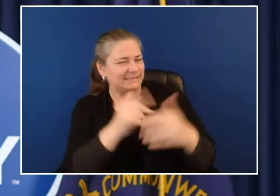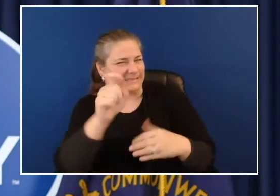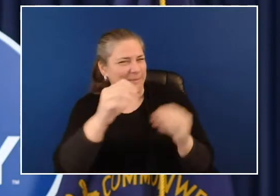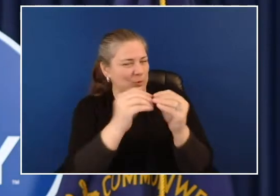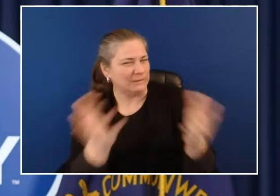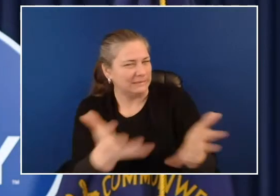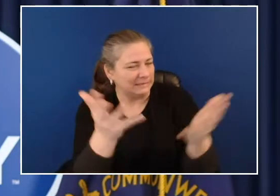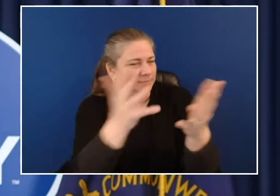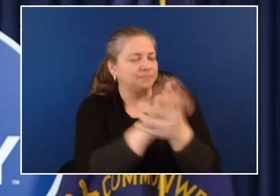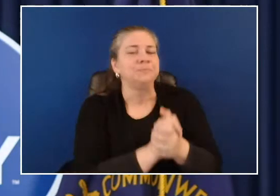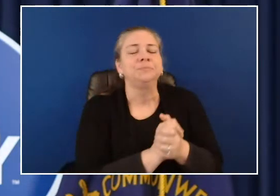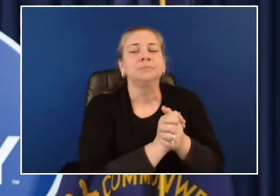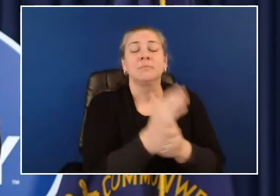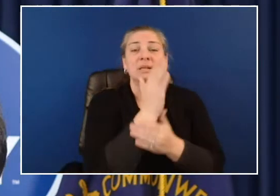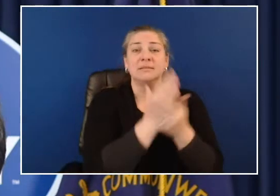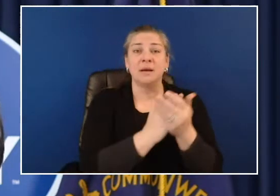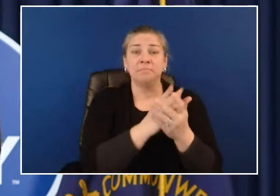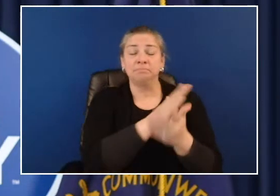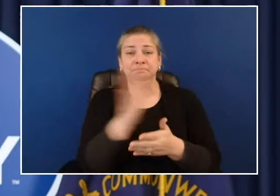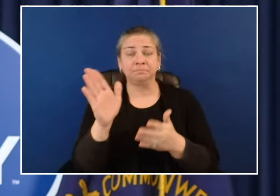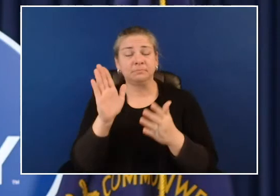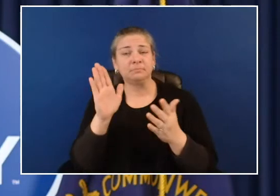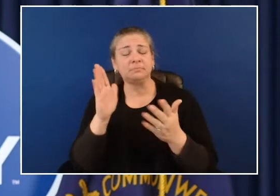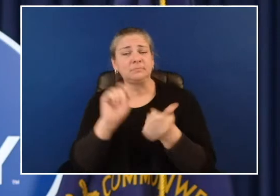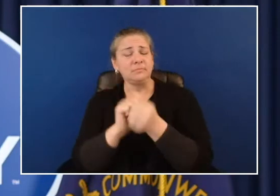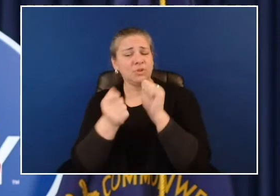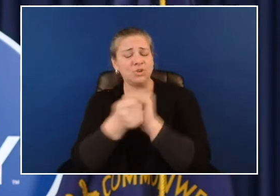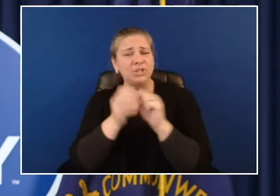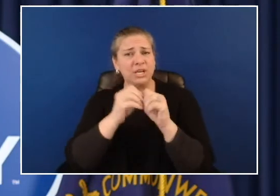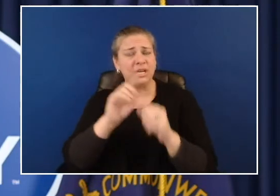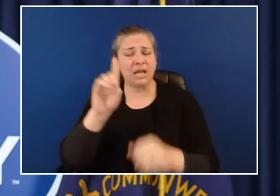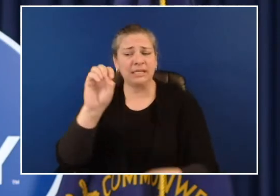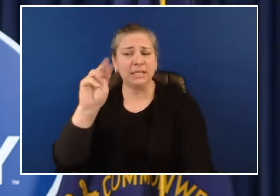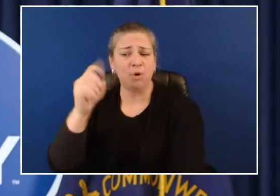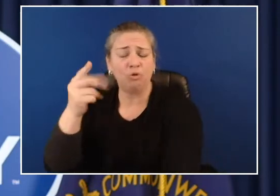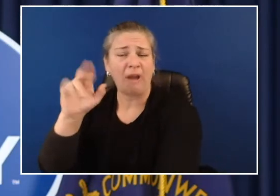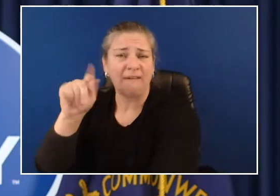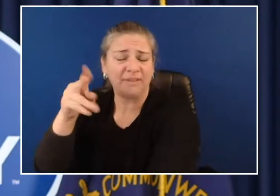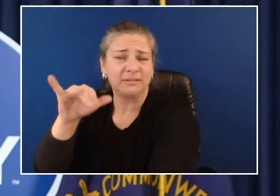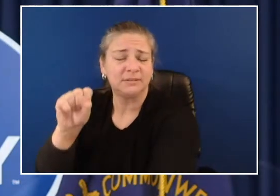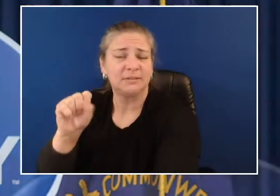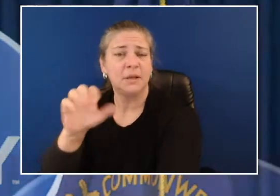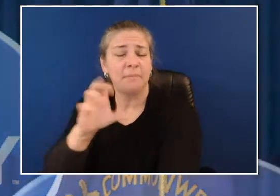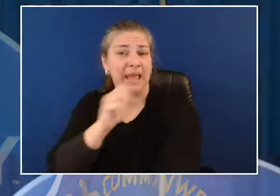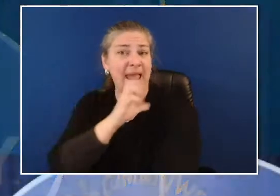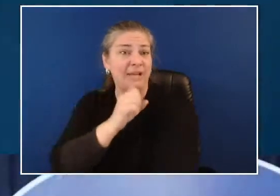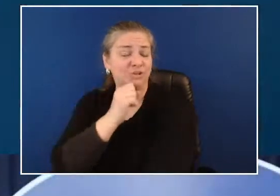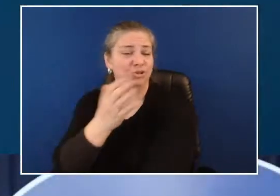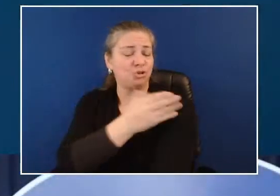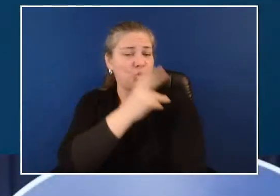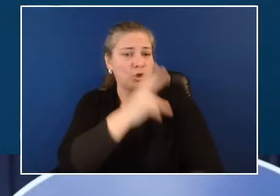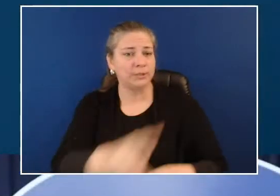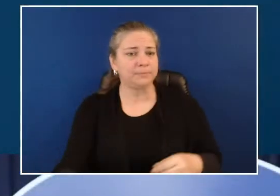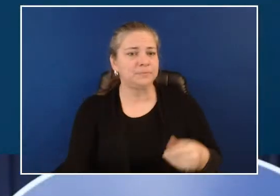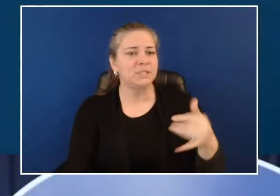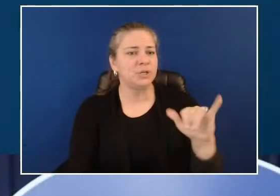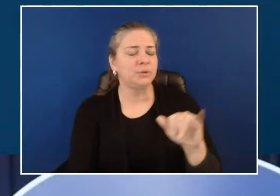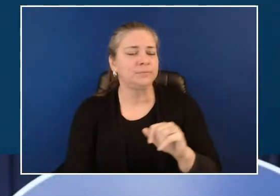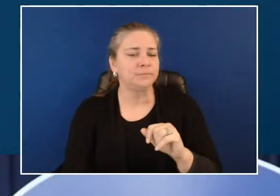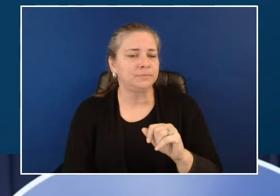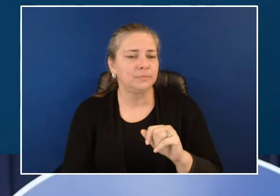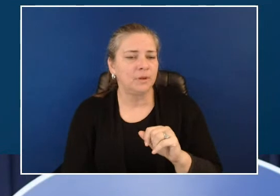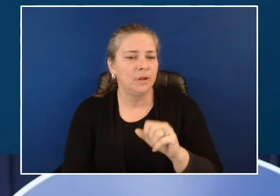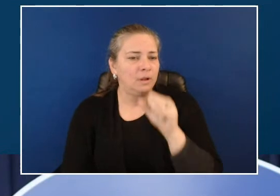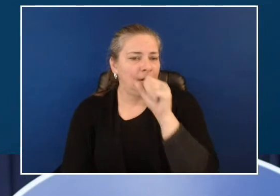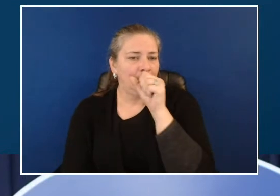positive changes in our overall demographics that we show by age. We are still at